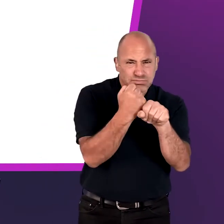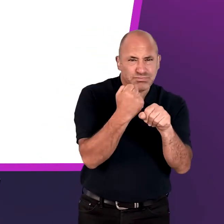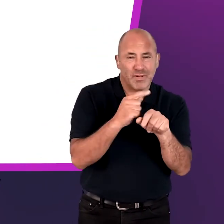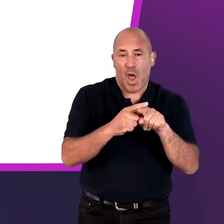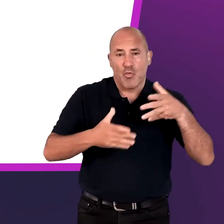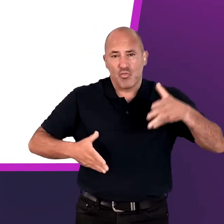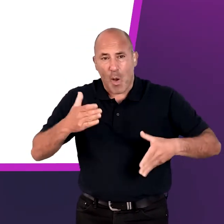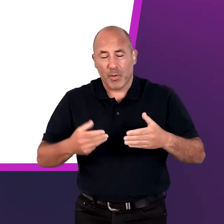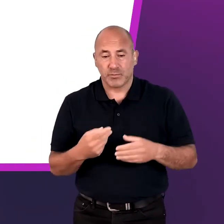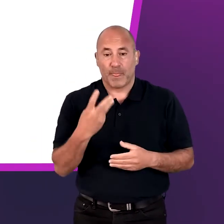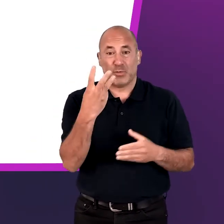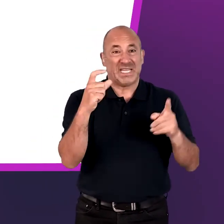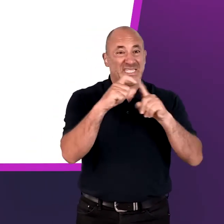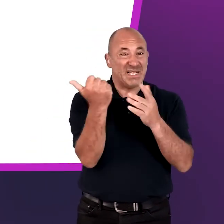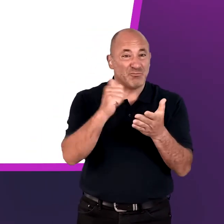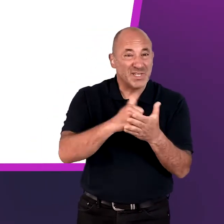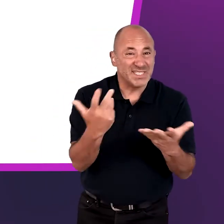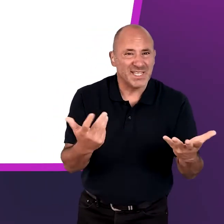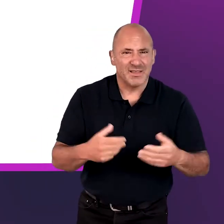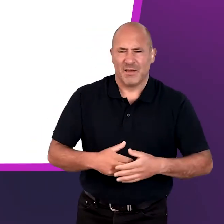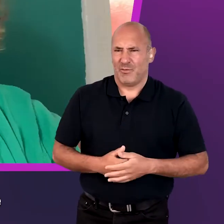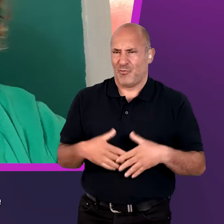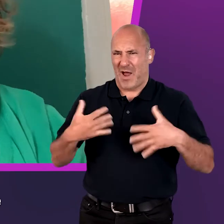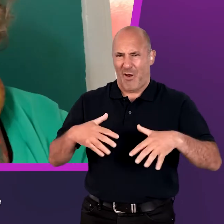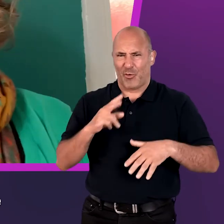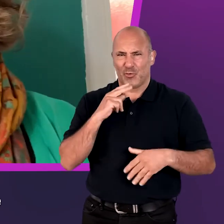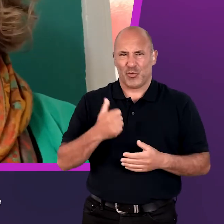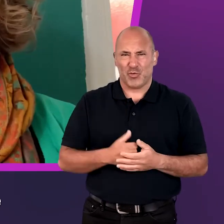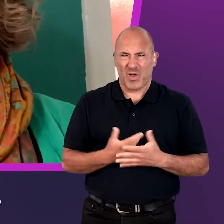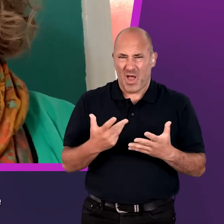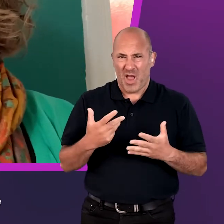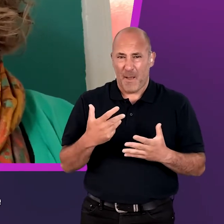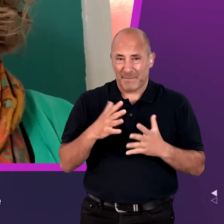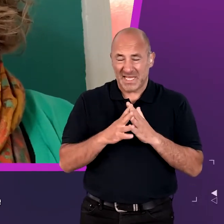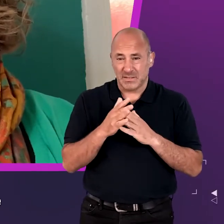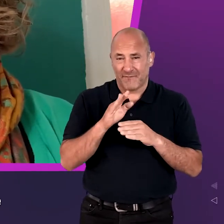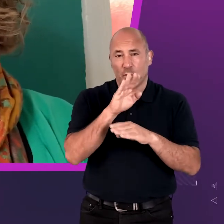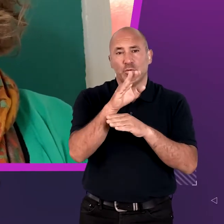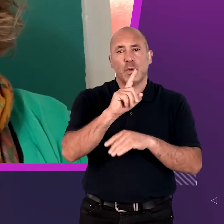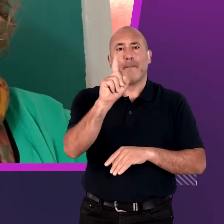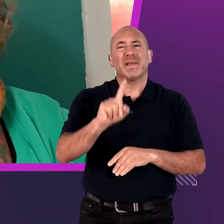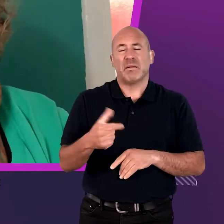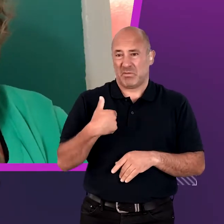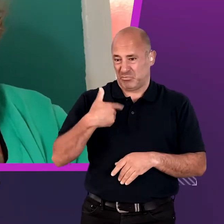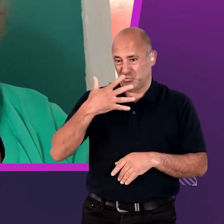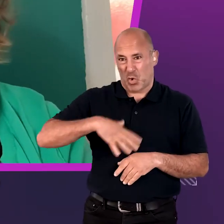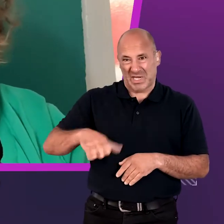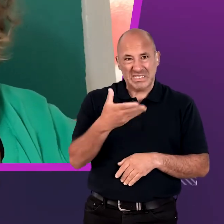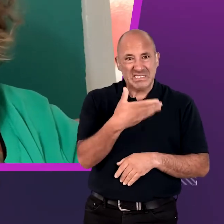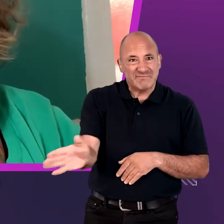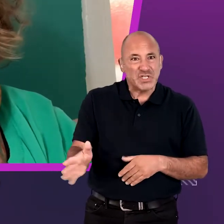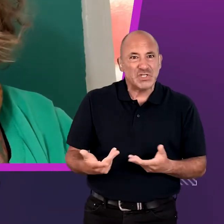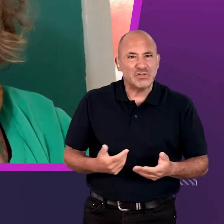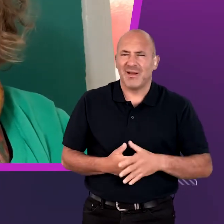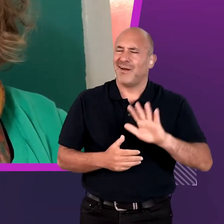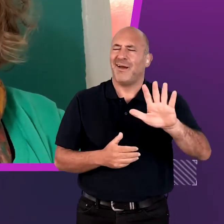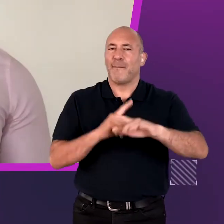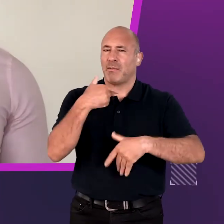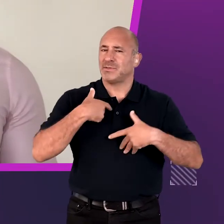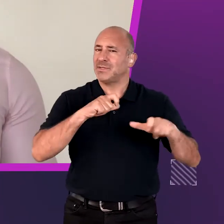ways to make the repairs, such as robotics and 3D printing. That sounds really good, but doesn't that mean that we won't actually need people to fix the